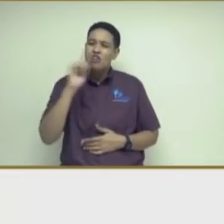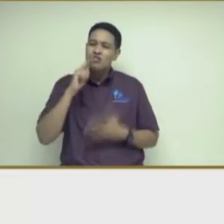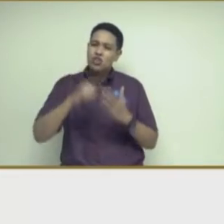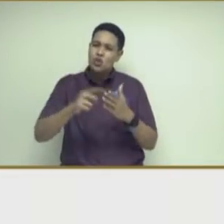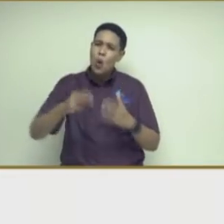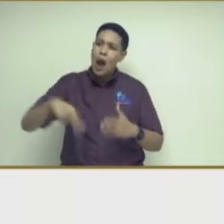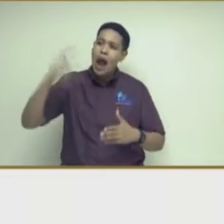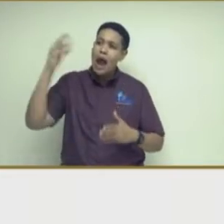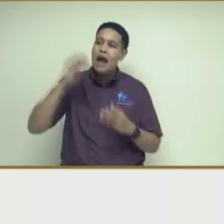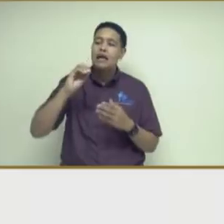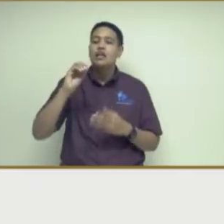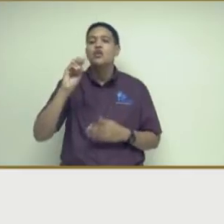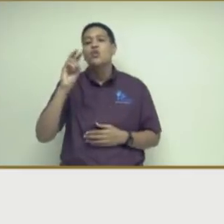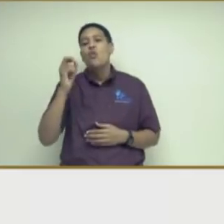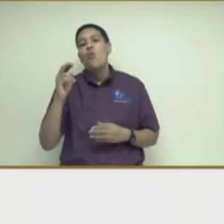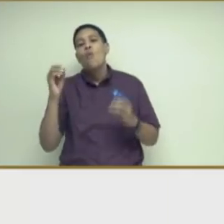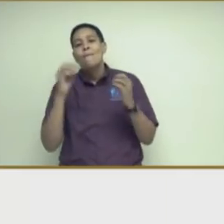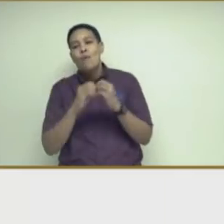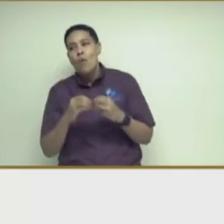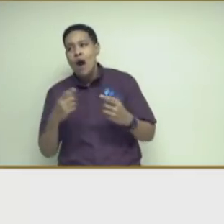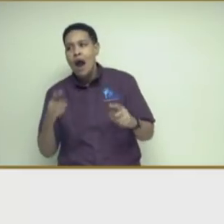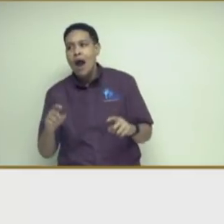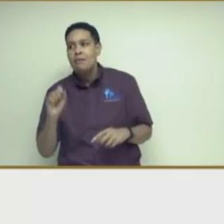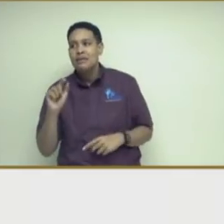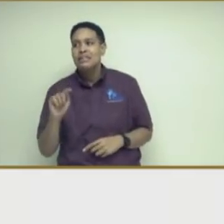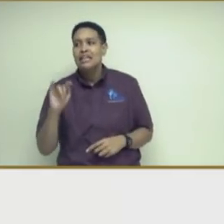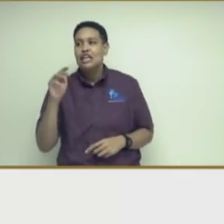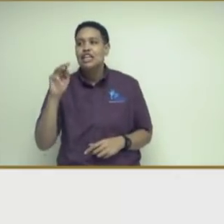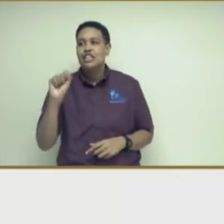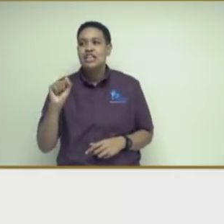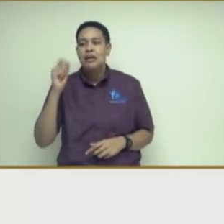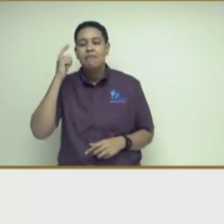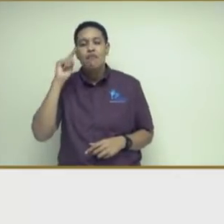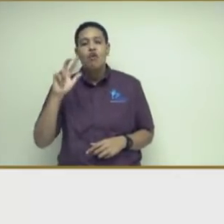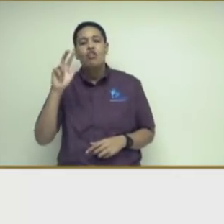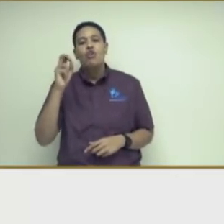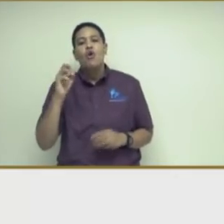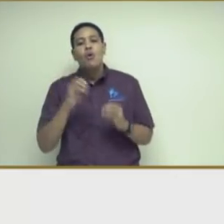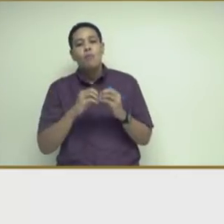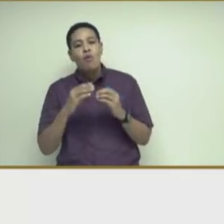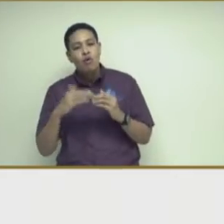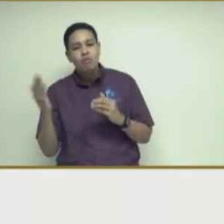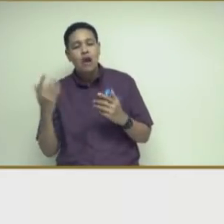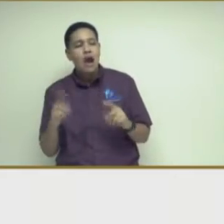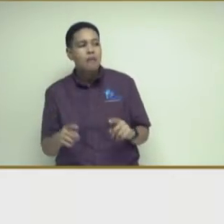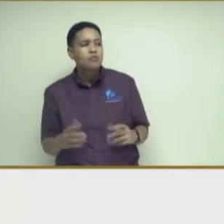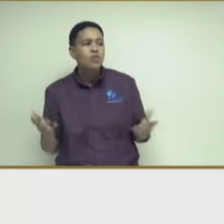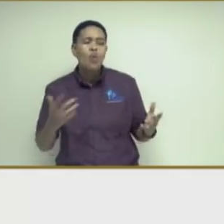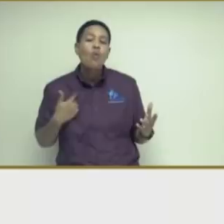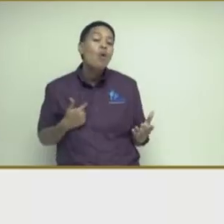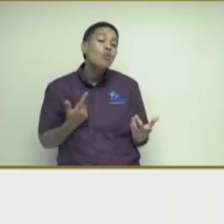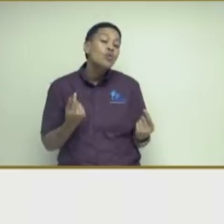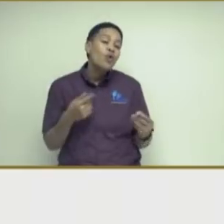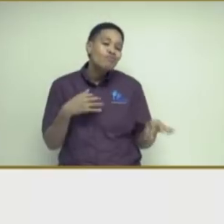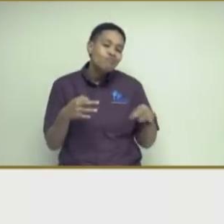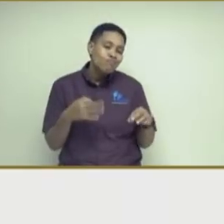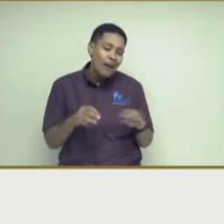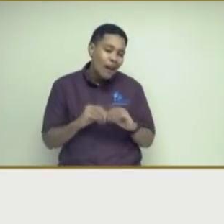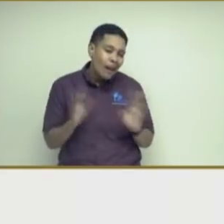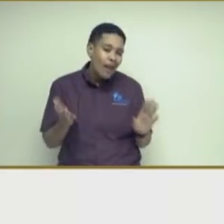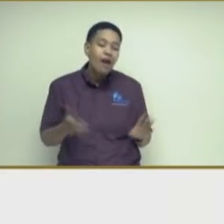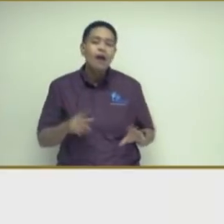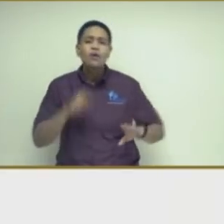the 2 or more, and then St. James for the 3 or more. So what we have done is